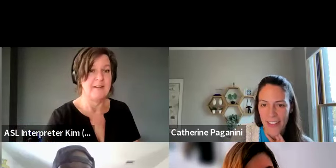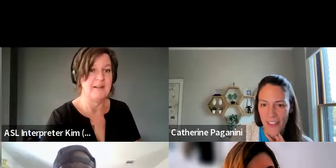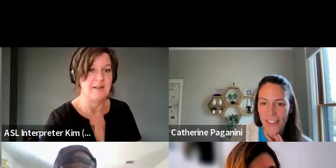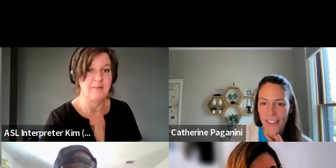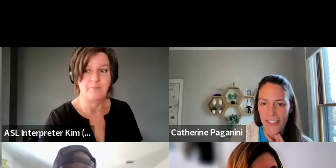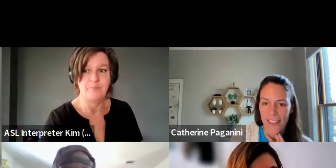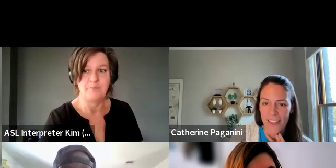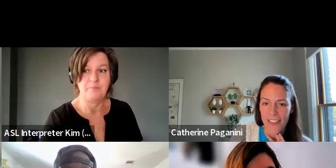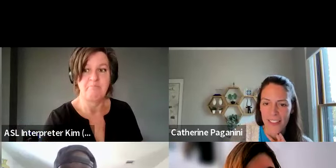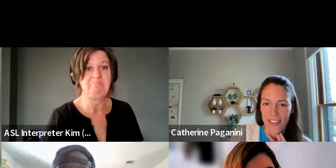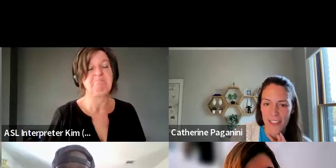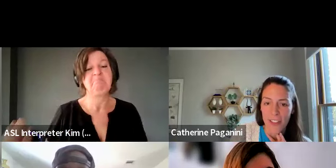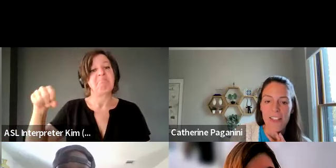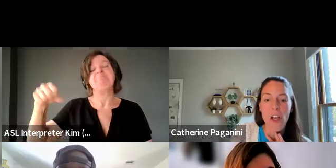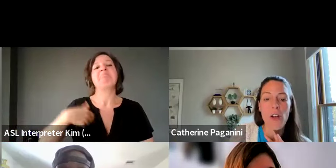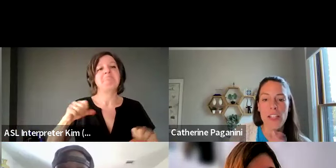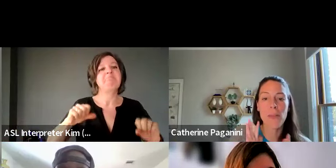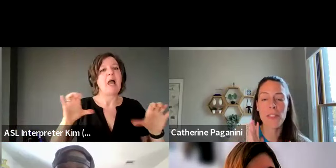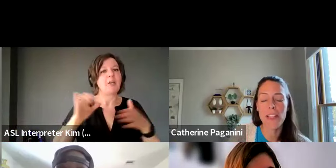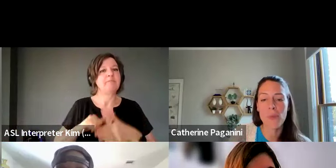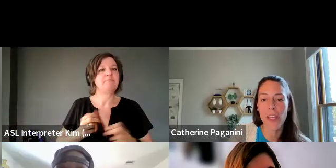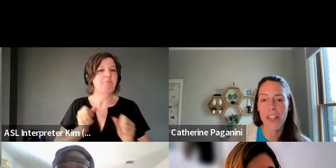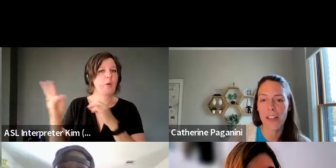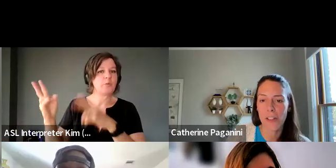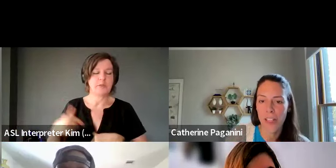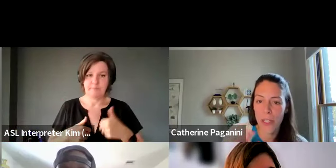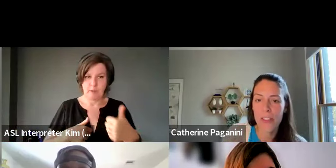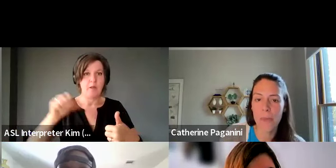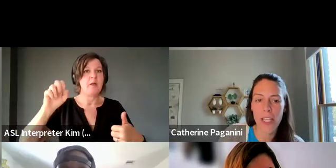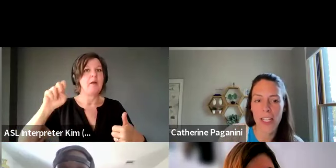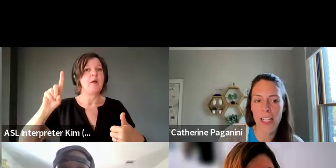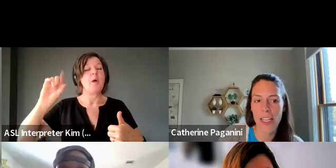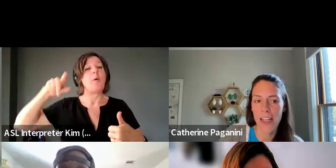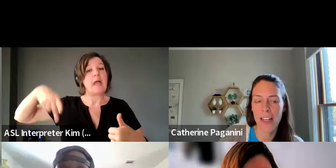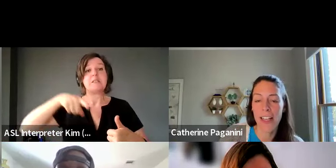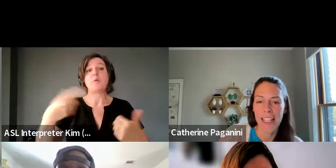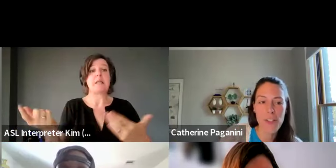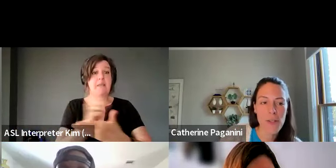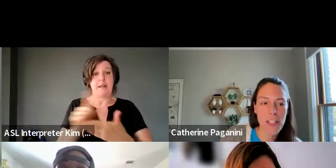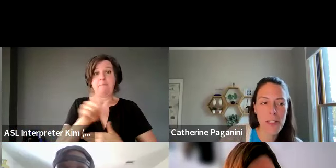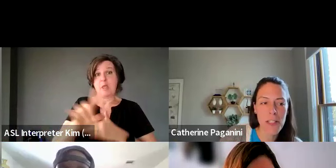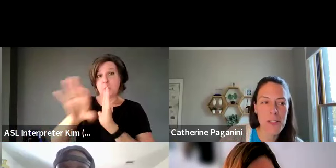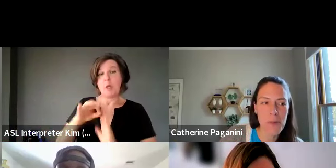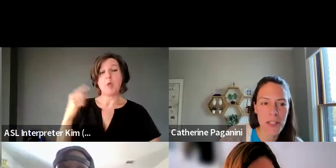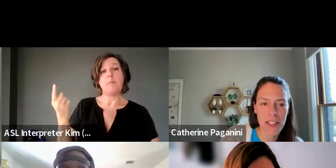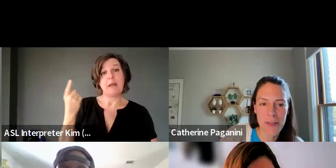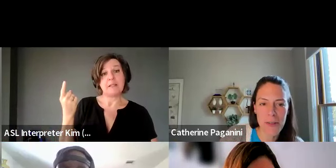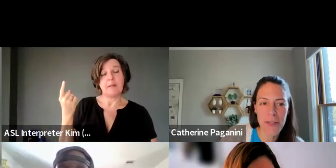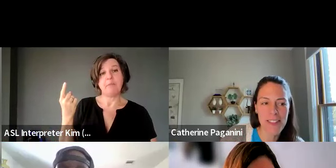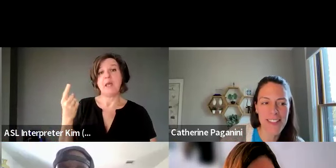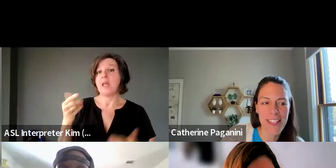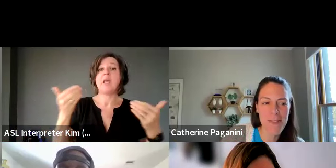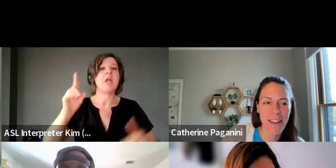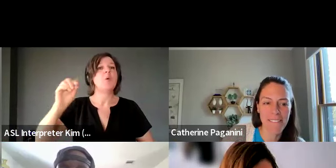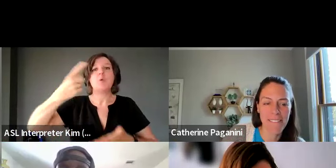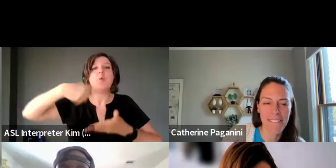Yes, I can take it. Okay, so Sandeep is this week. You can pick something and then let's do next week too, since we're here. Who